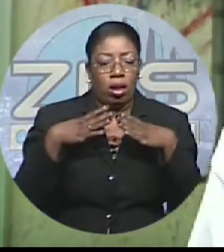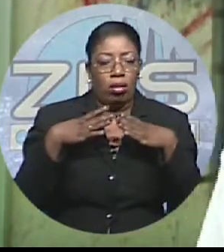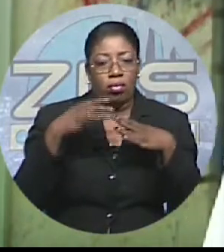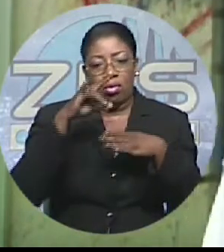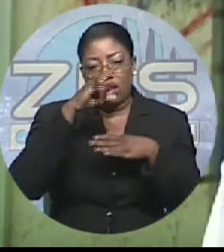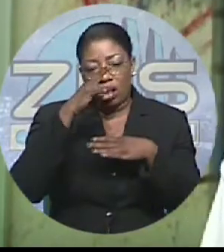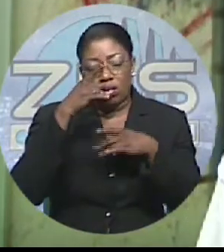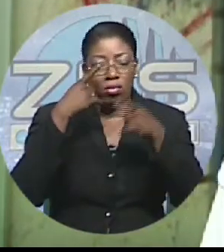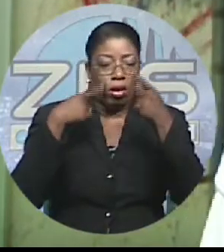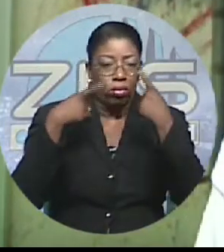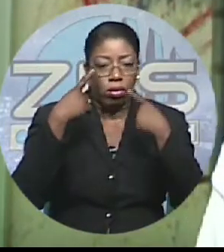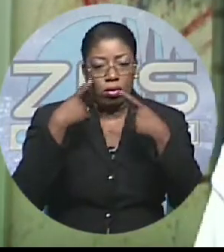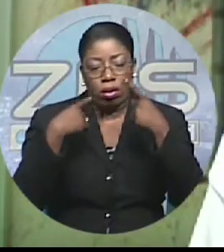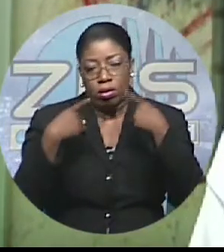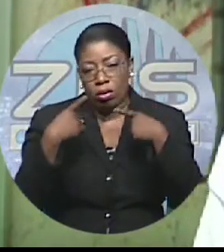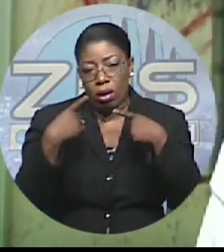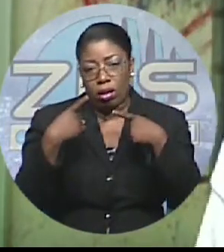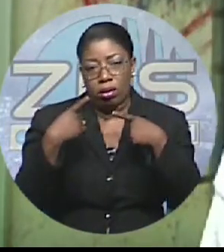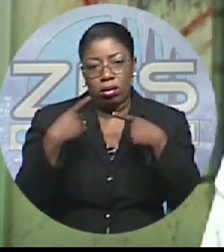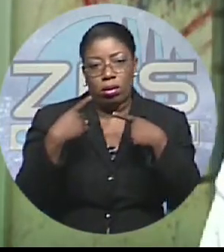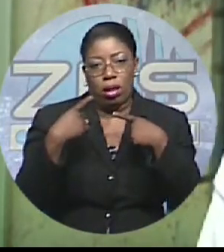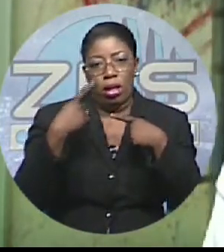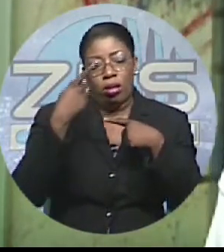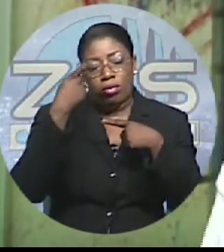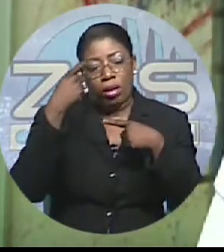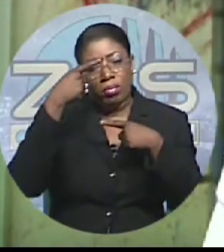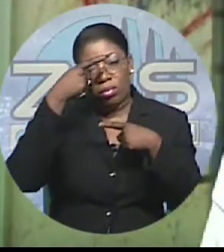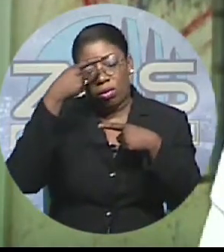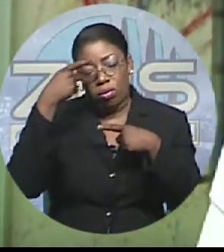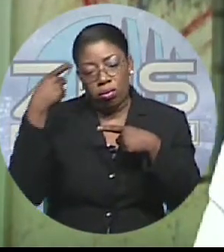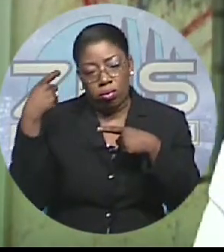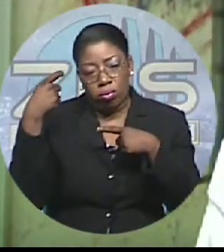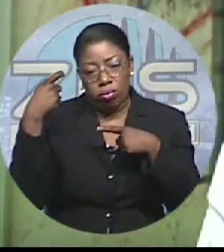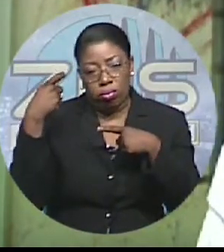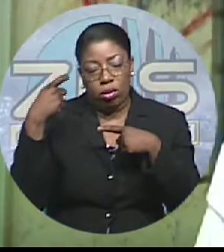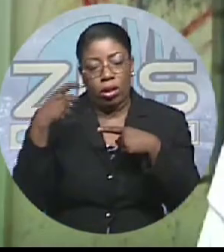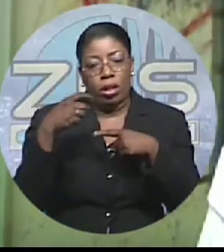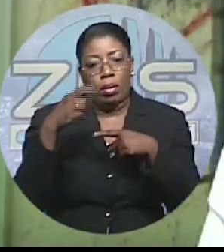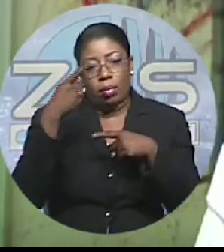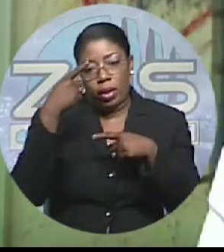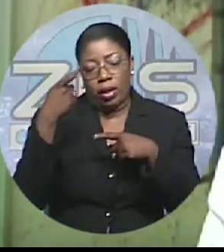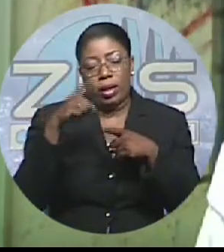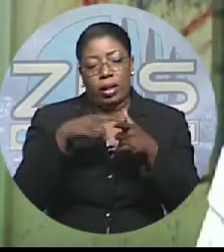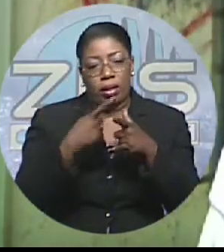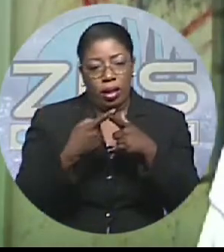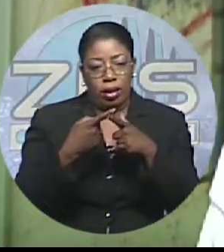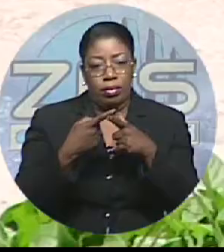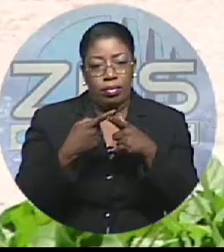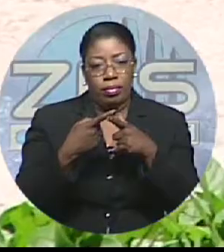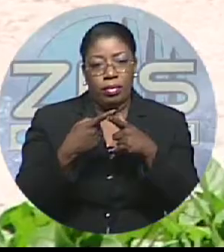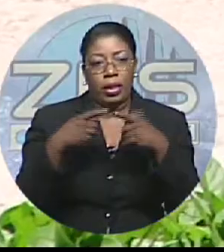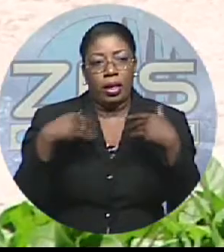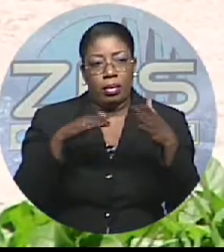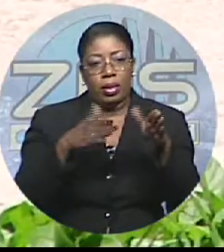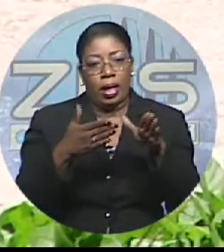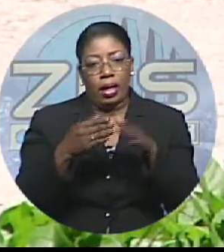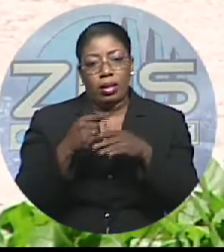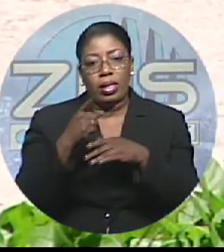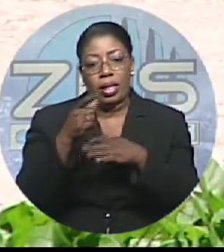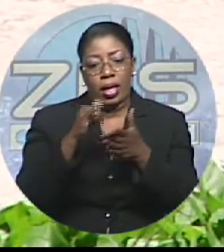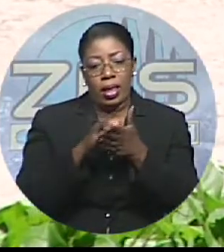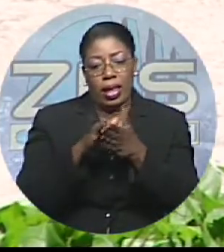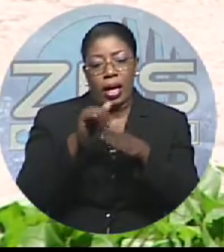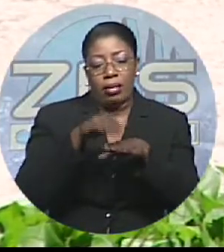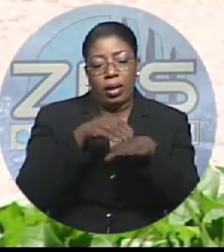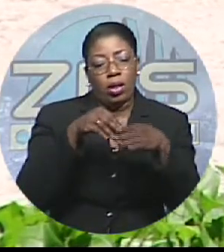hollering because the dog started to convulse from the heat stroke and a lot of them died. Some of them we saved, but a lot of them died. He also says pet